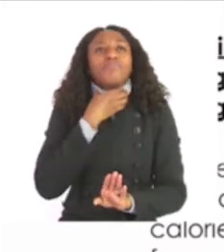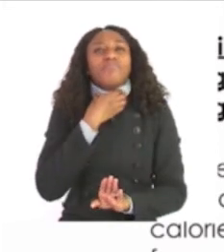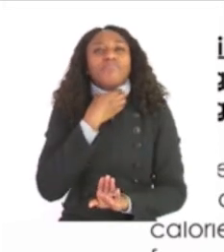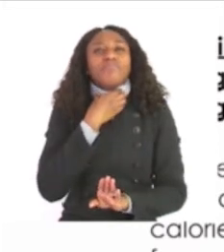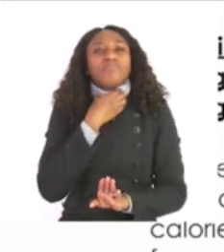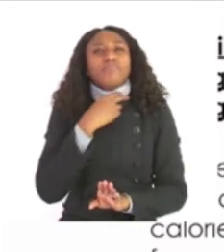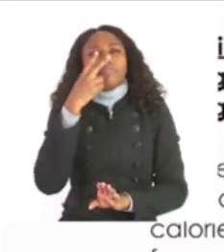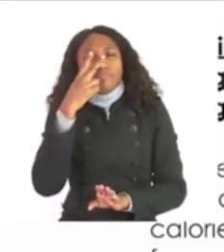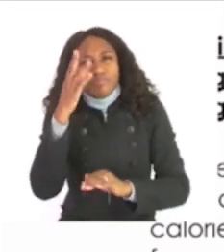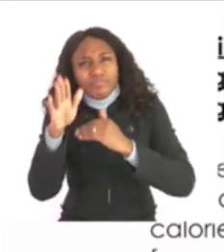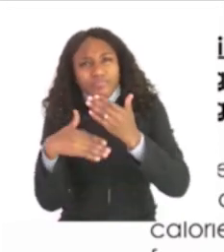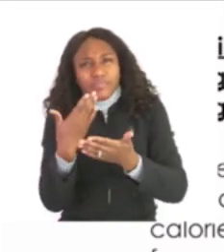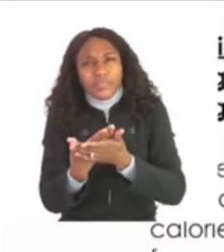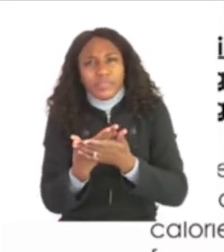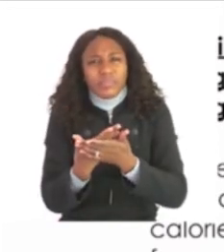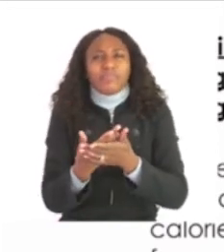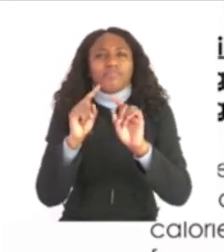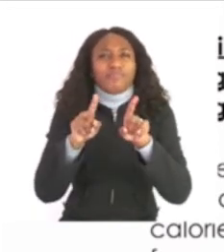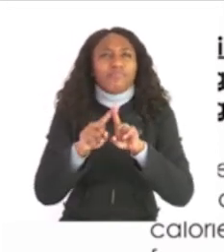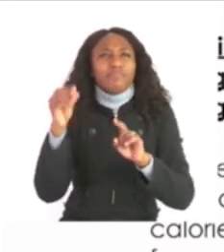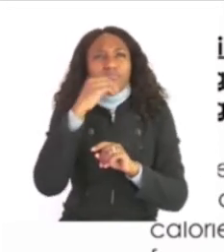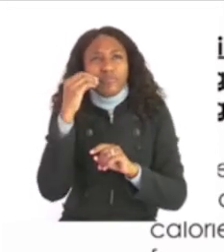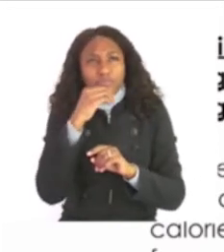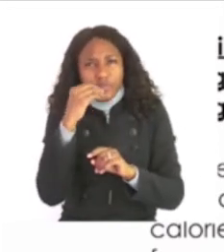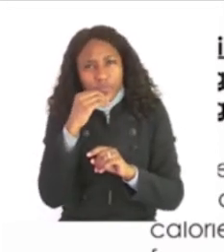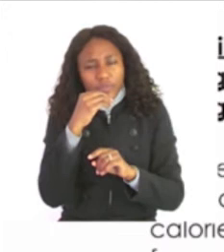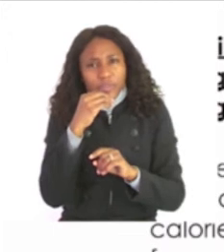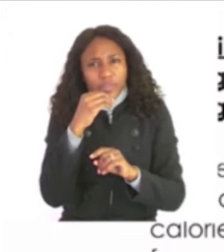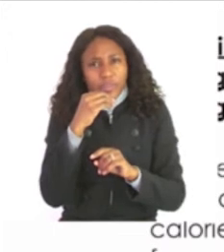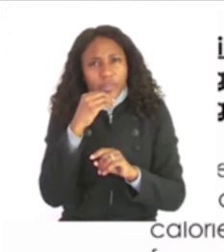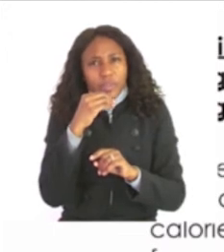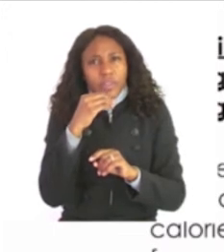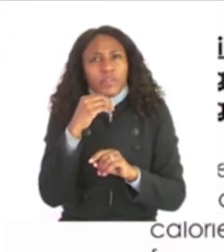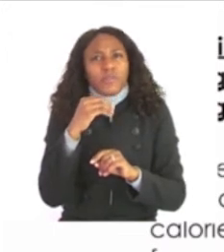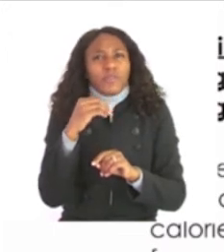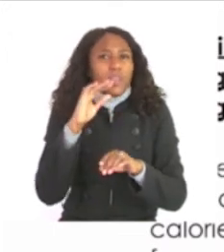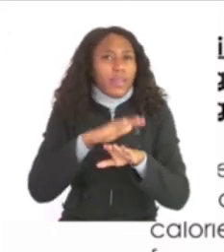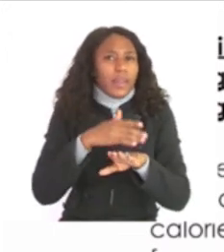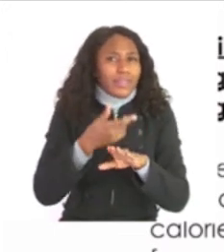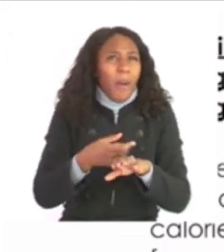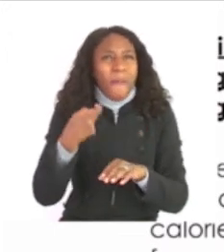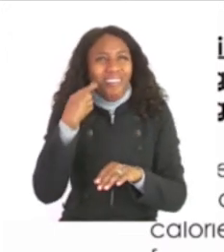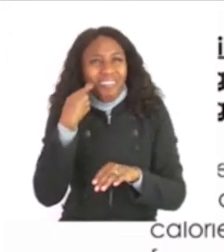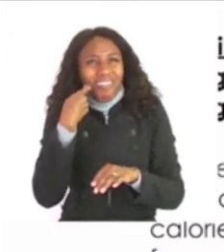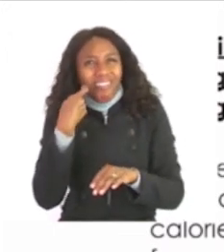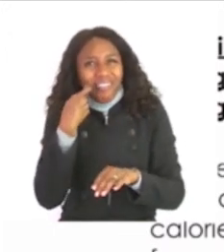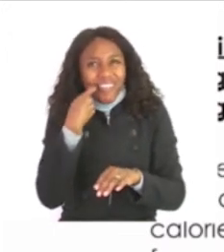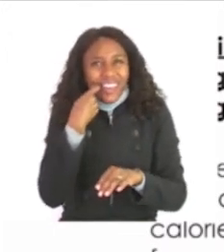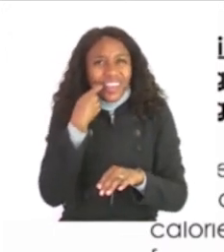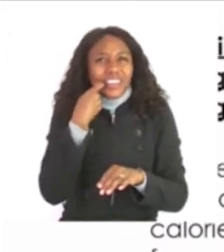we have a picture of different foods. So these foods include cold fish,